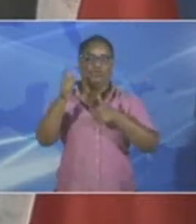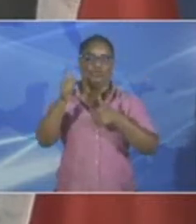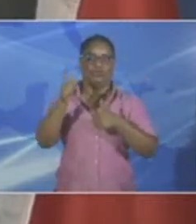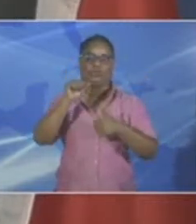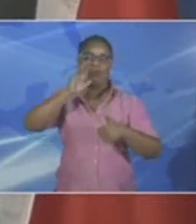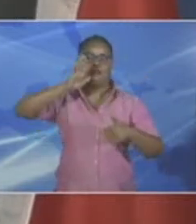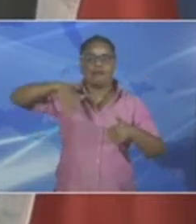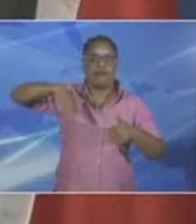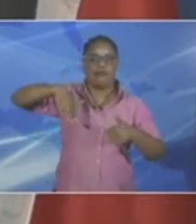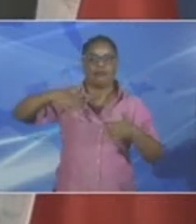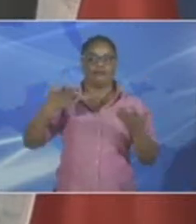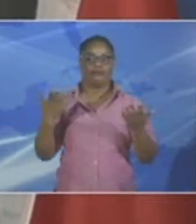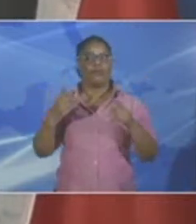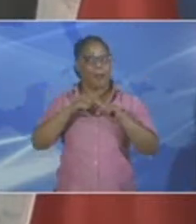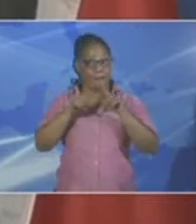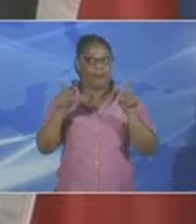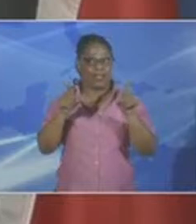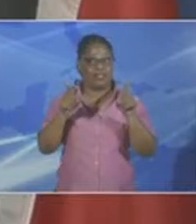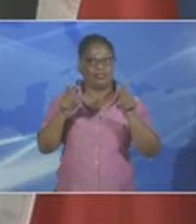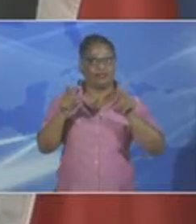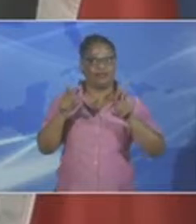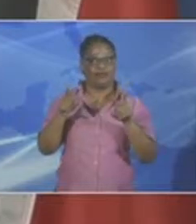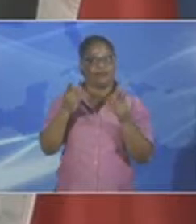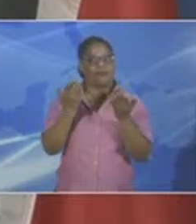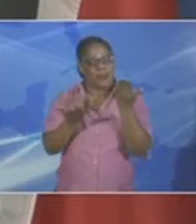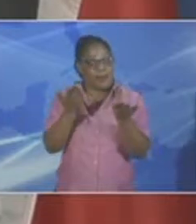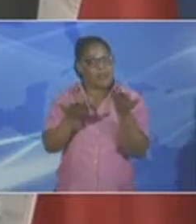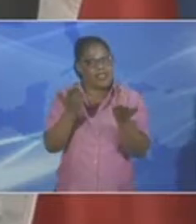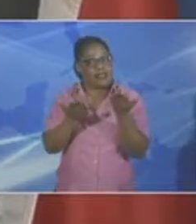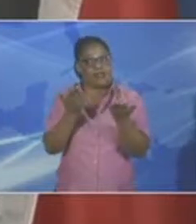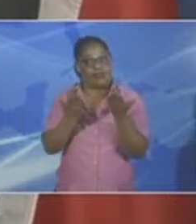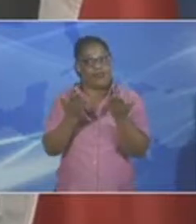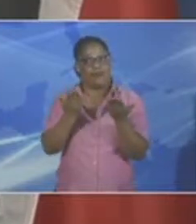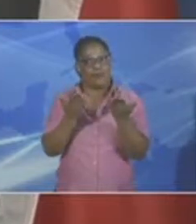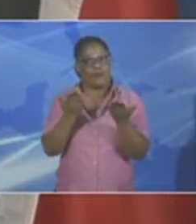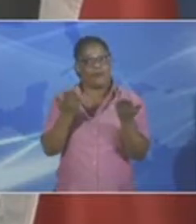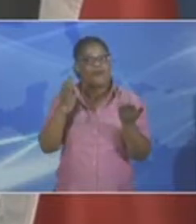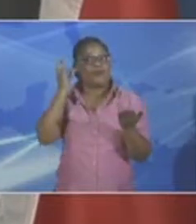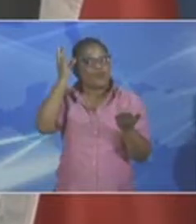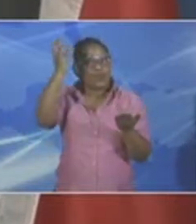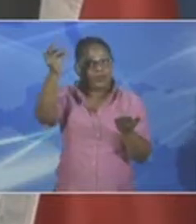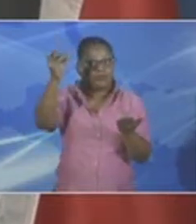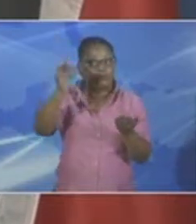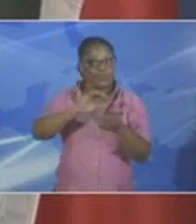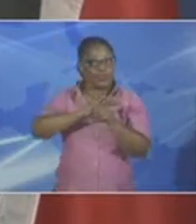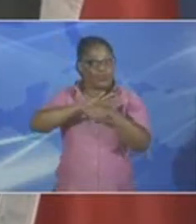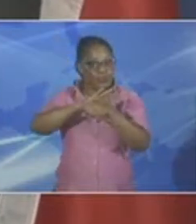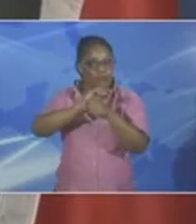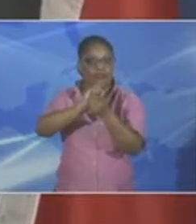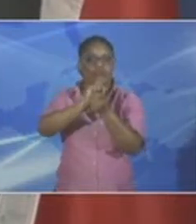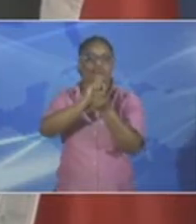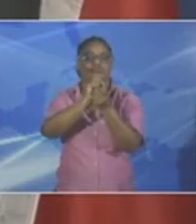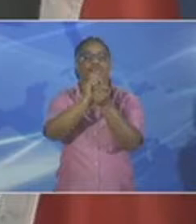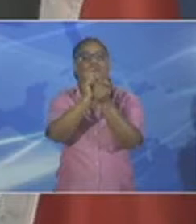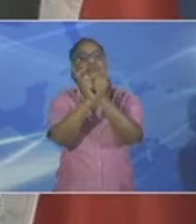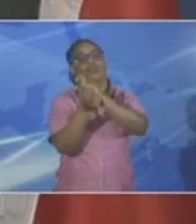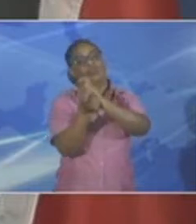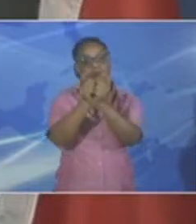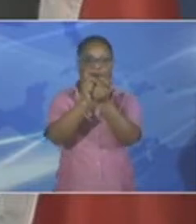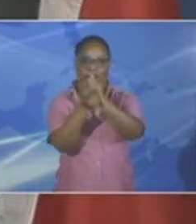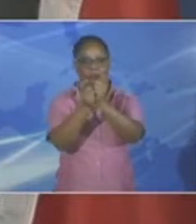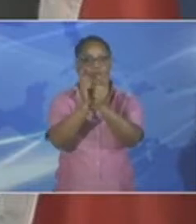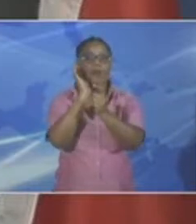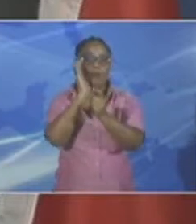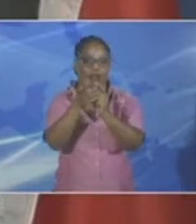things, it is not impossible that there could be a mutant sometime in the not too distant future, which could change all of this. But after